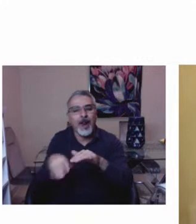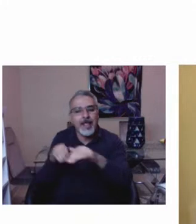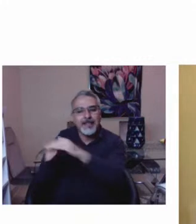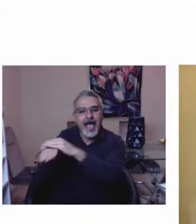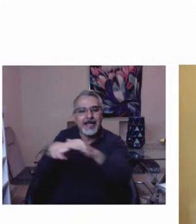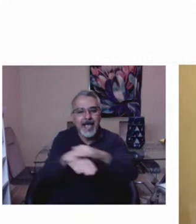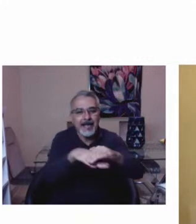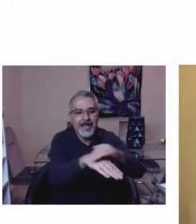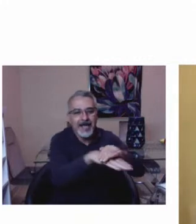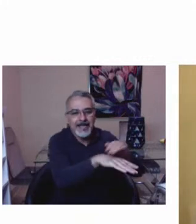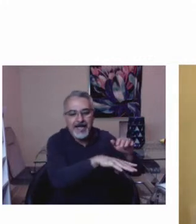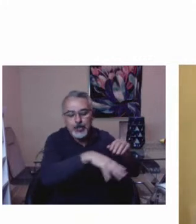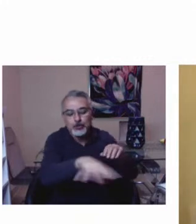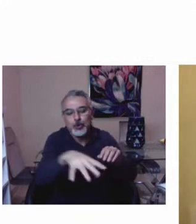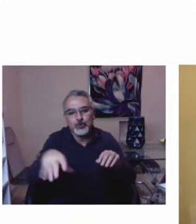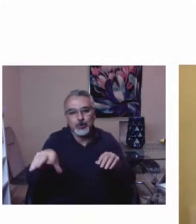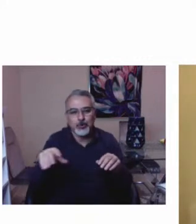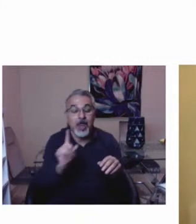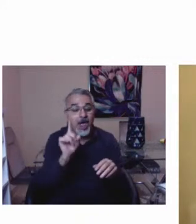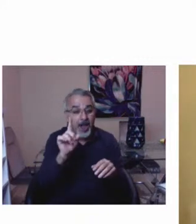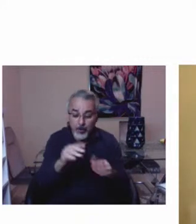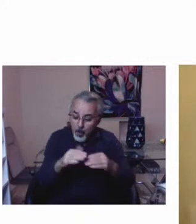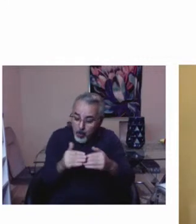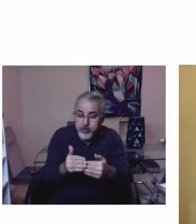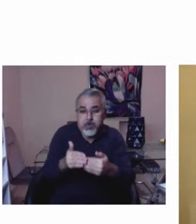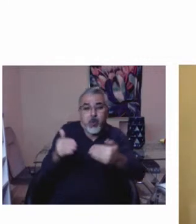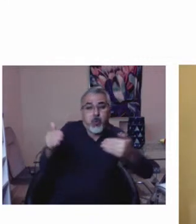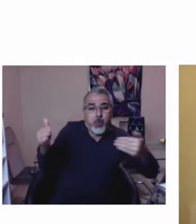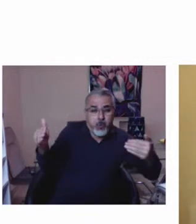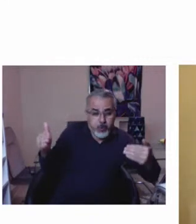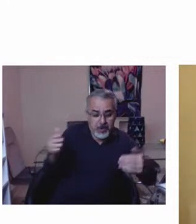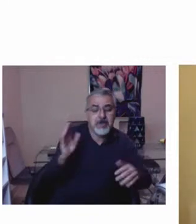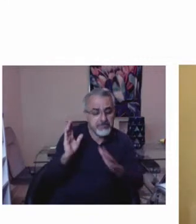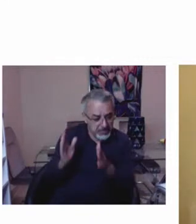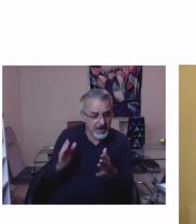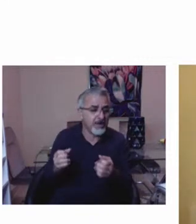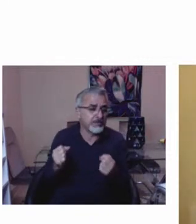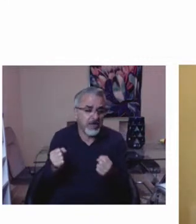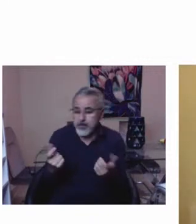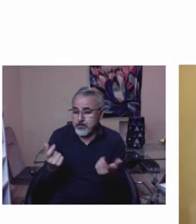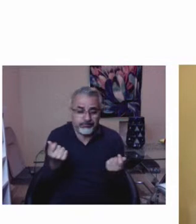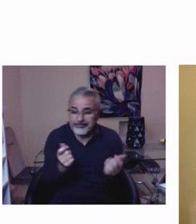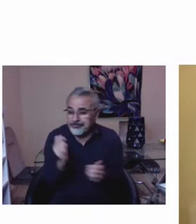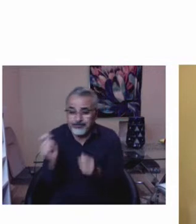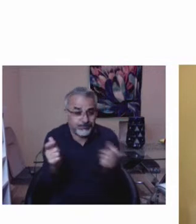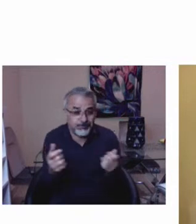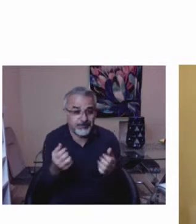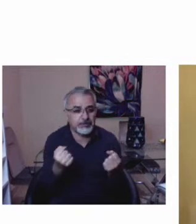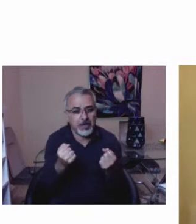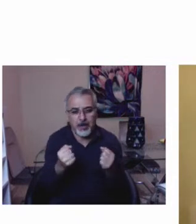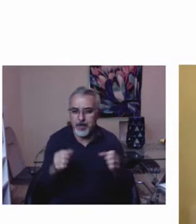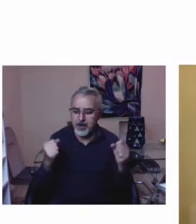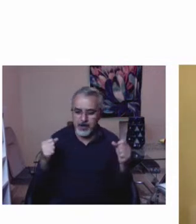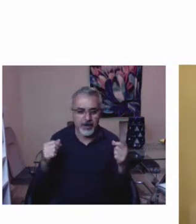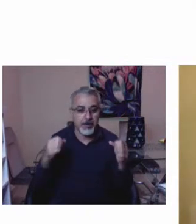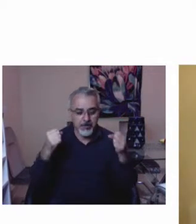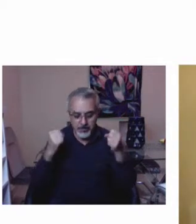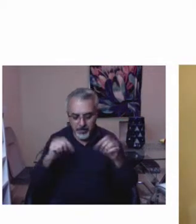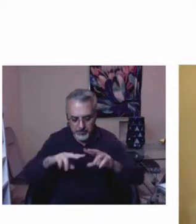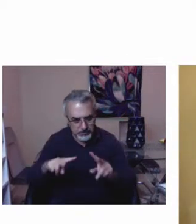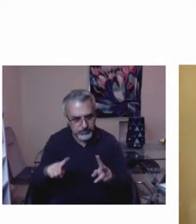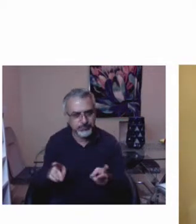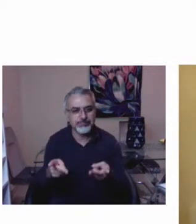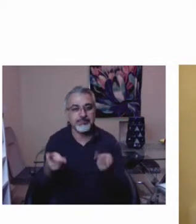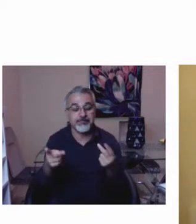bit further. If we manage as young people to be allies in the development of all of these mechanisms and all of